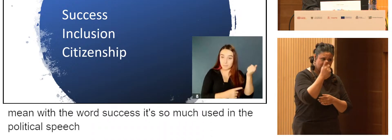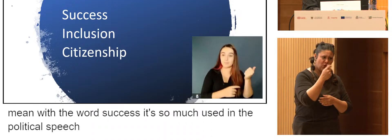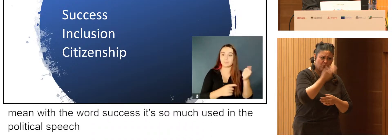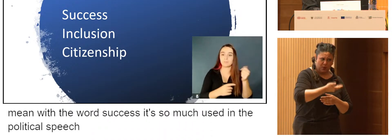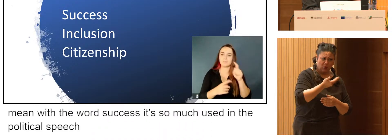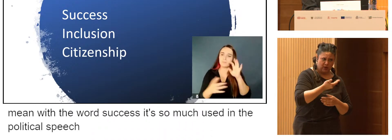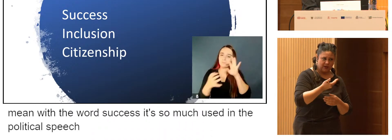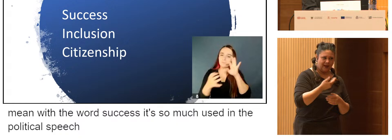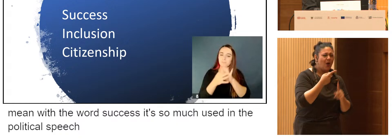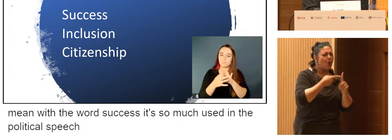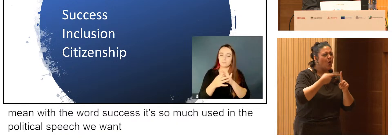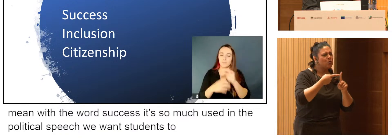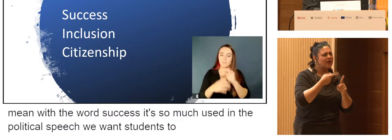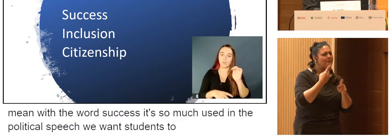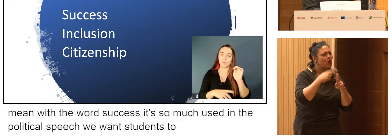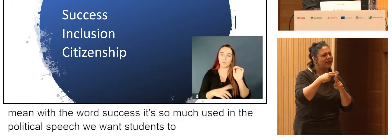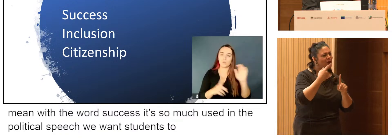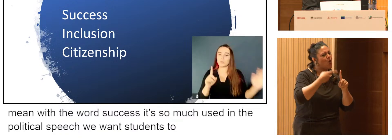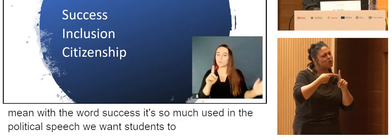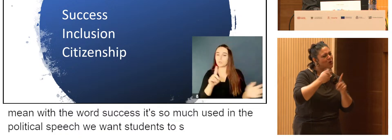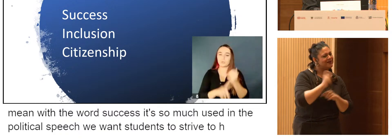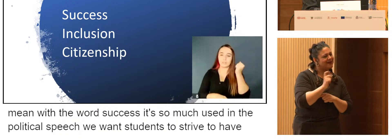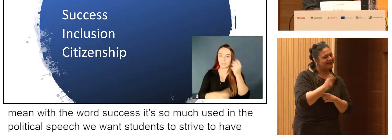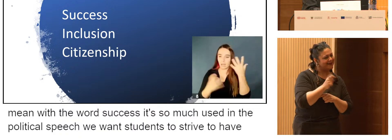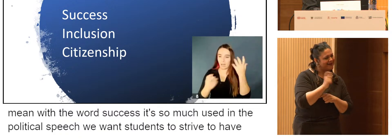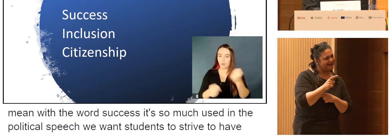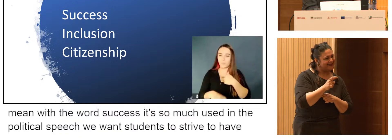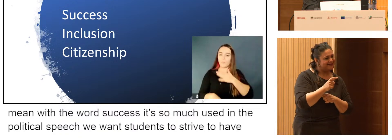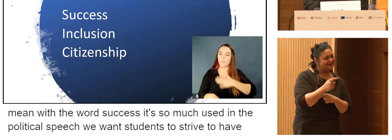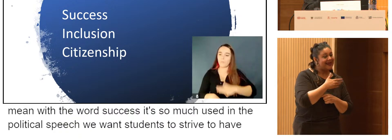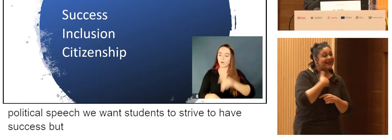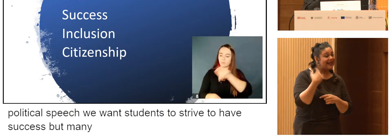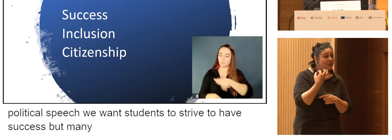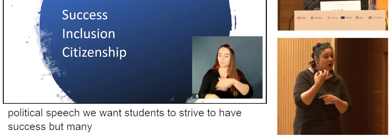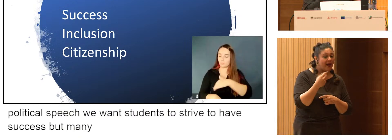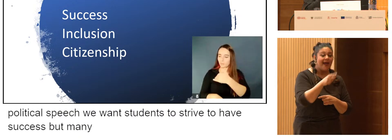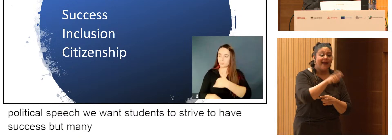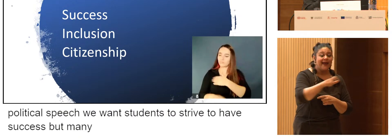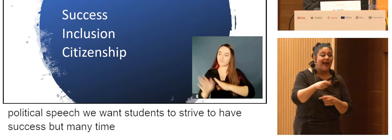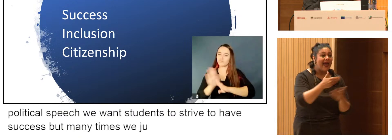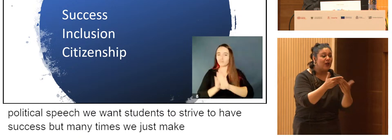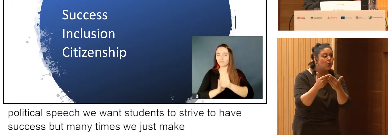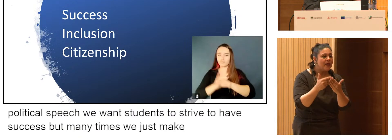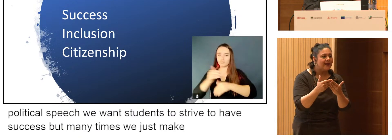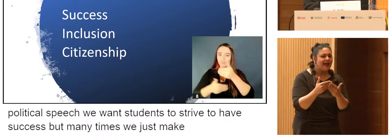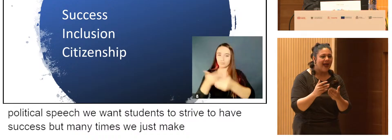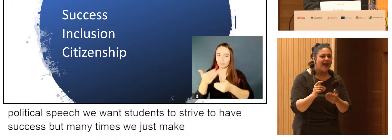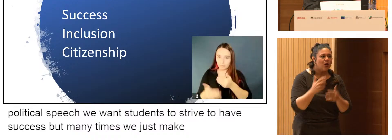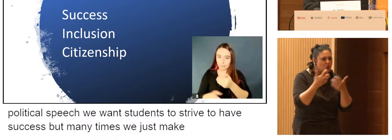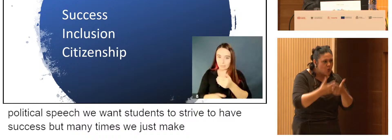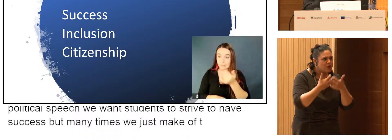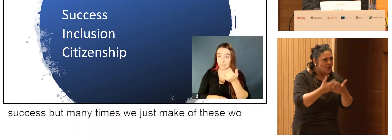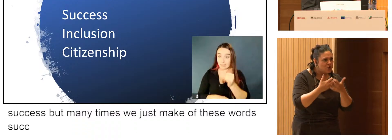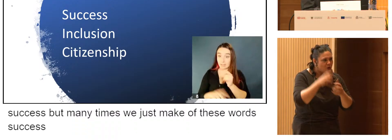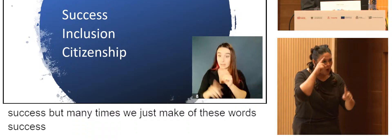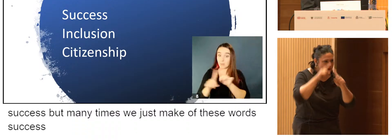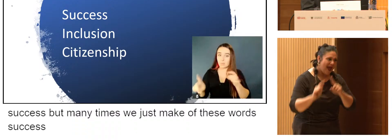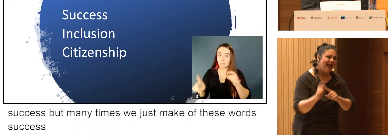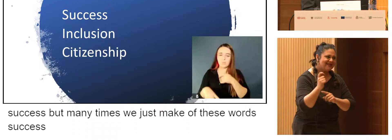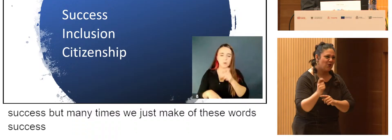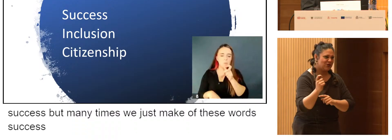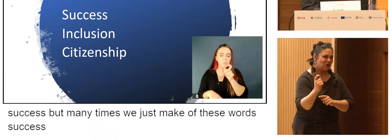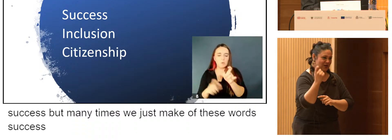want students to thrive, to have success. But many times we just make of this word success a